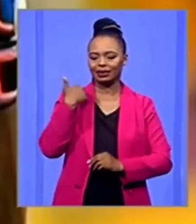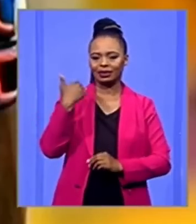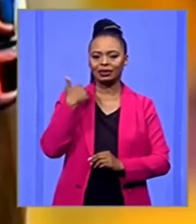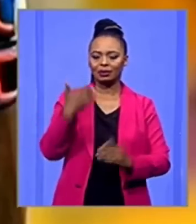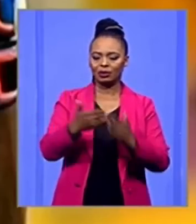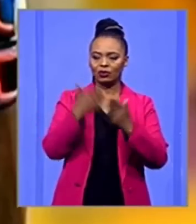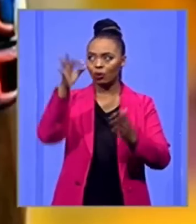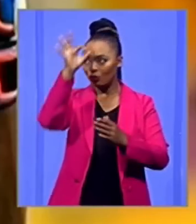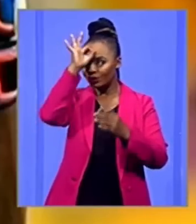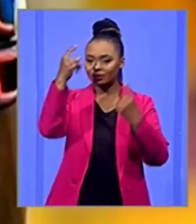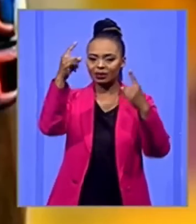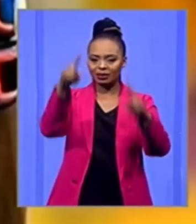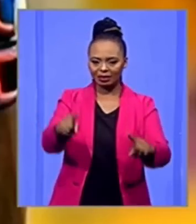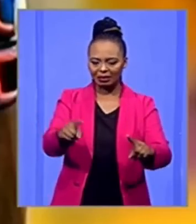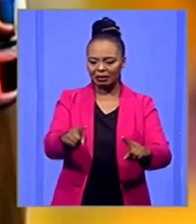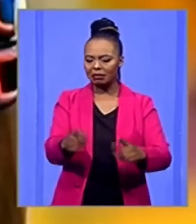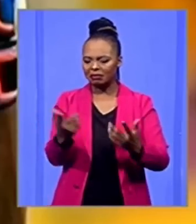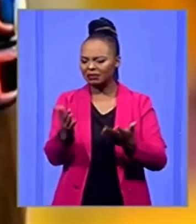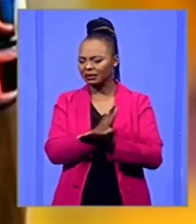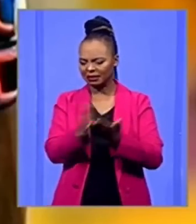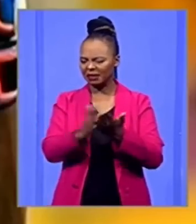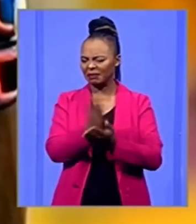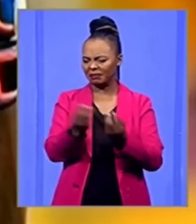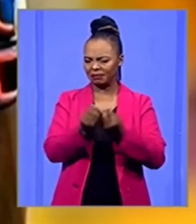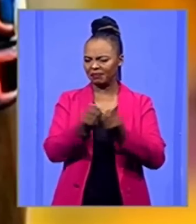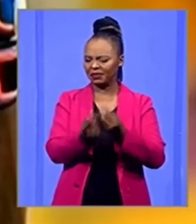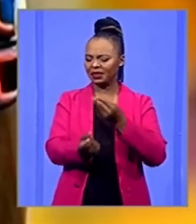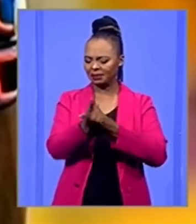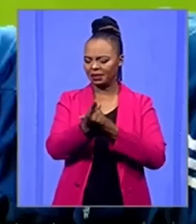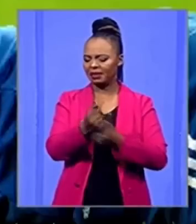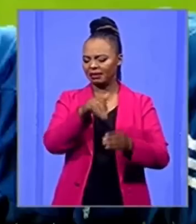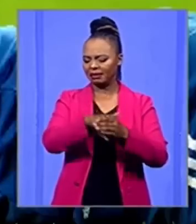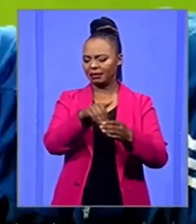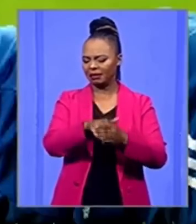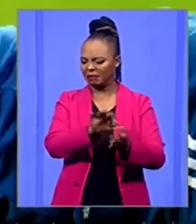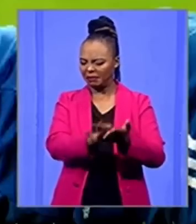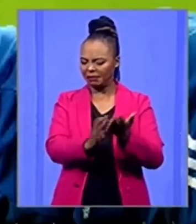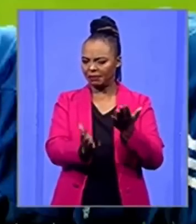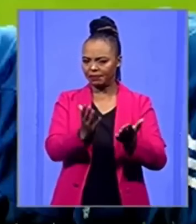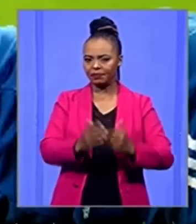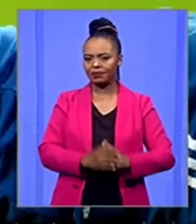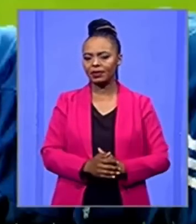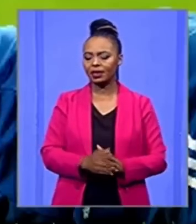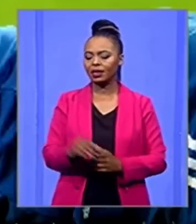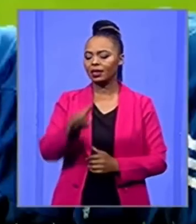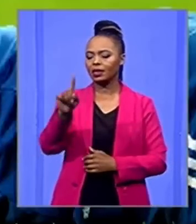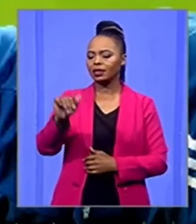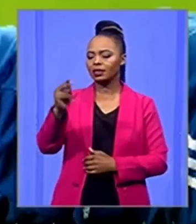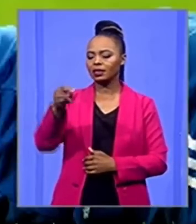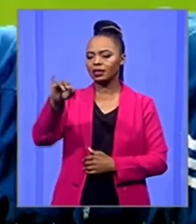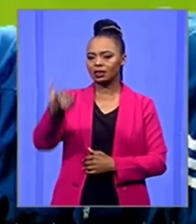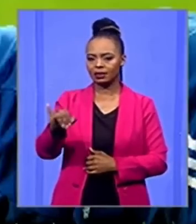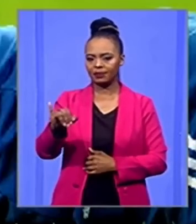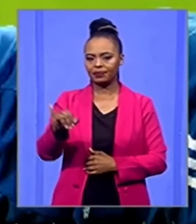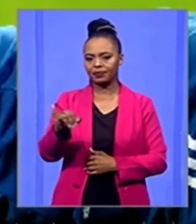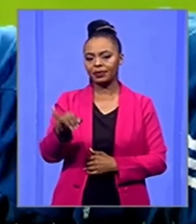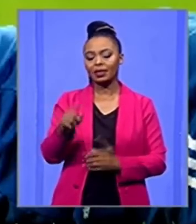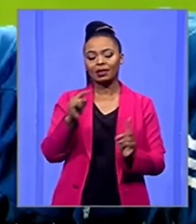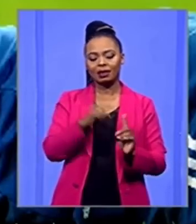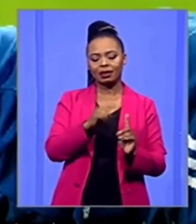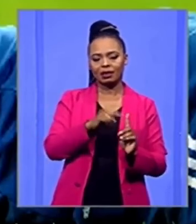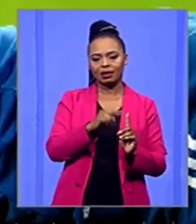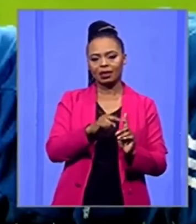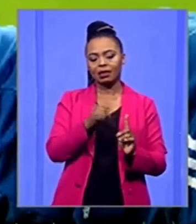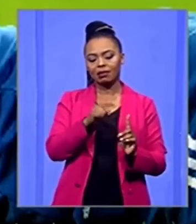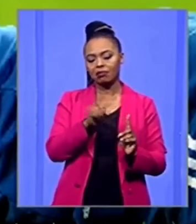ge maphodisa a fihla go lona. Mshololo o latofaditše Khumalo ka go bolela maaka ka lepokising la dihlatse ka ge a be a re ga a gopole mmala